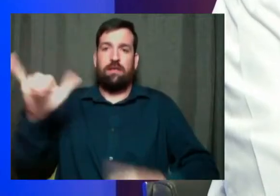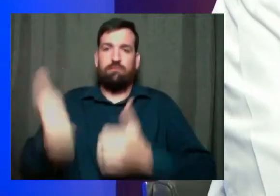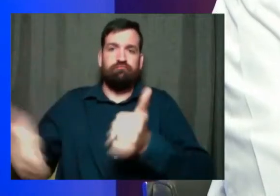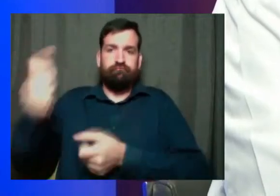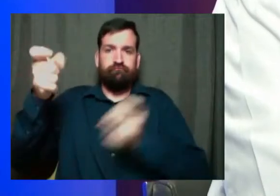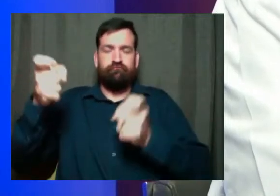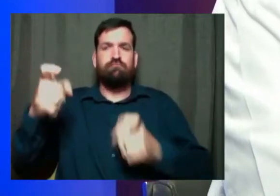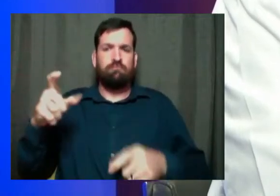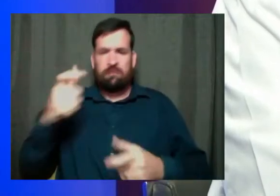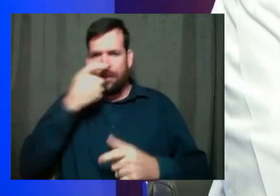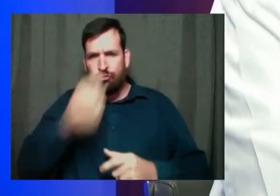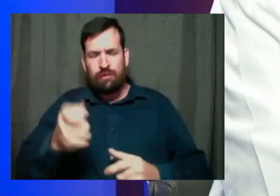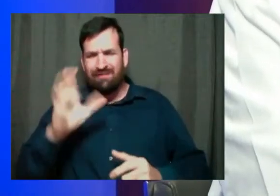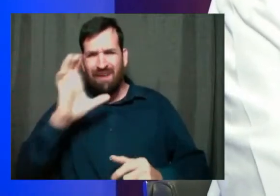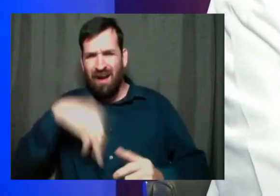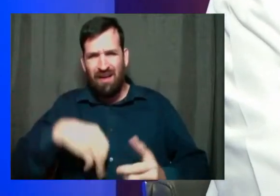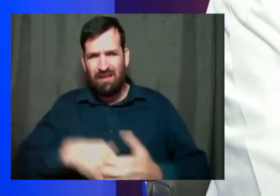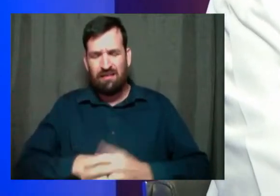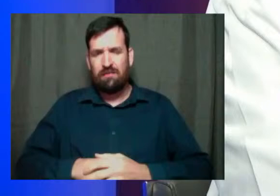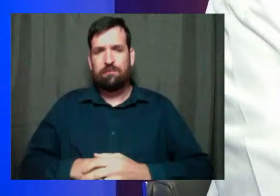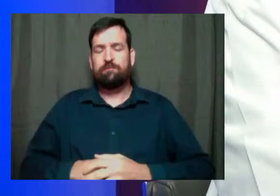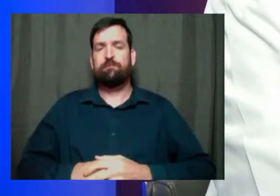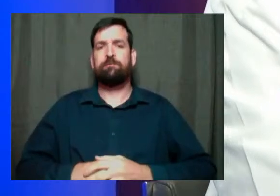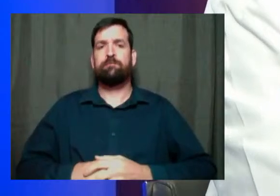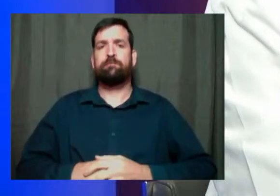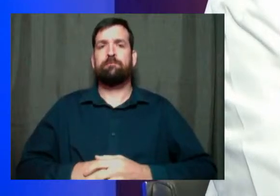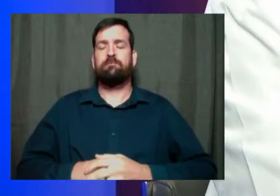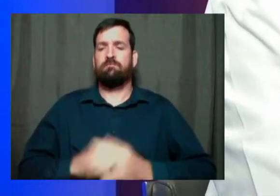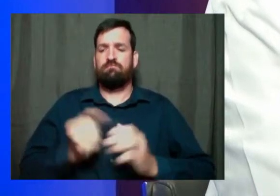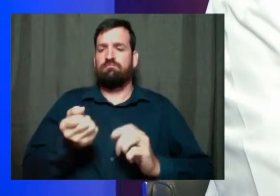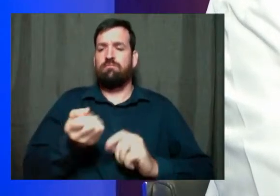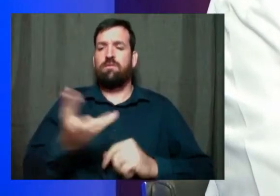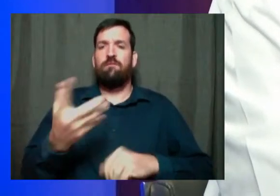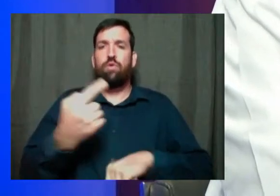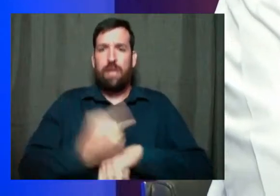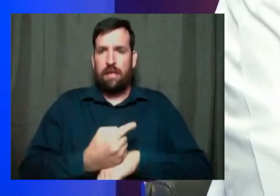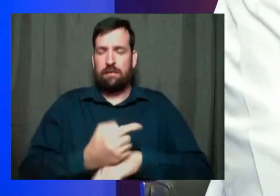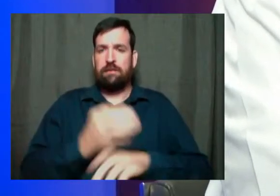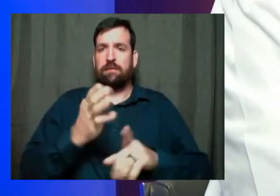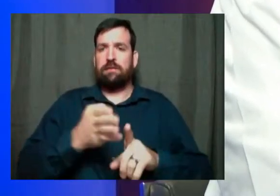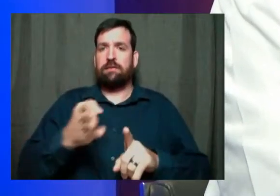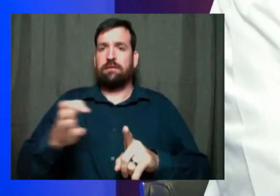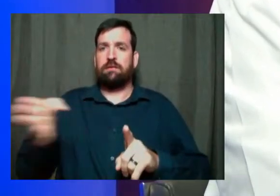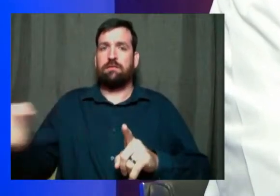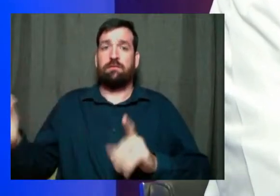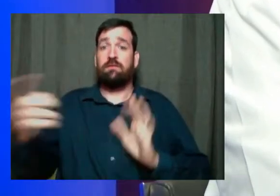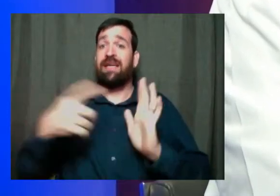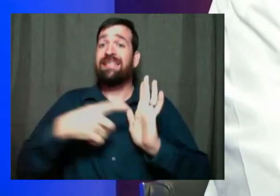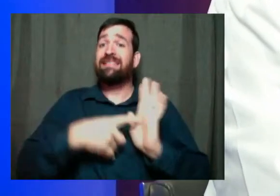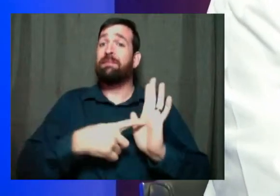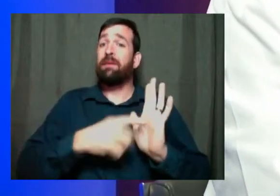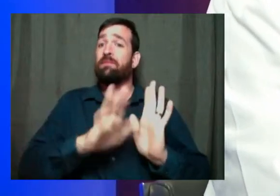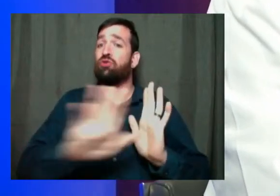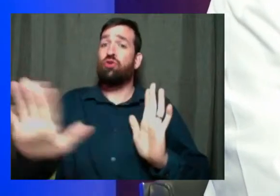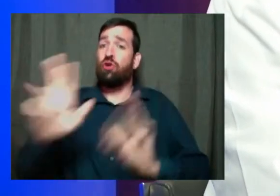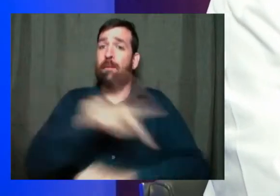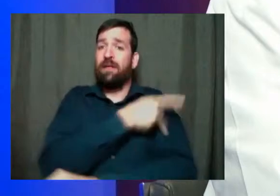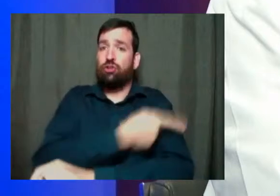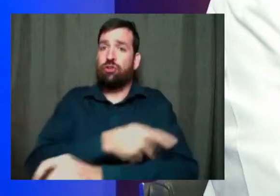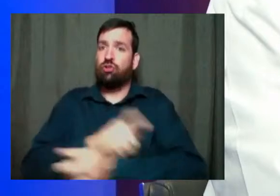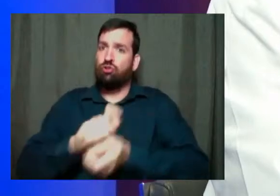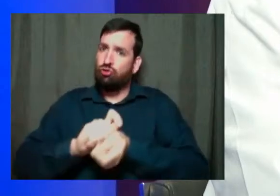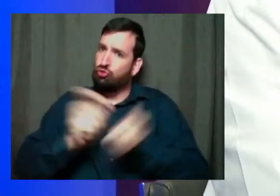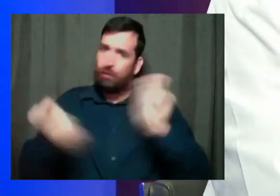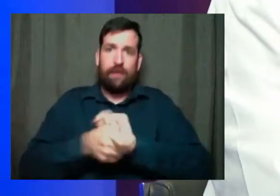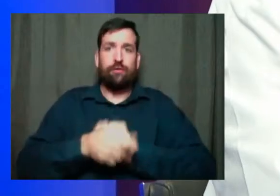that all of a sudden, it was like over a period of days, the presenting symptoms of her patients were much different who were testing positive,